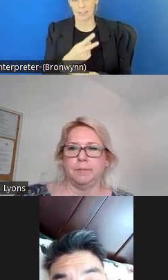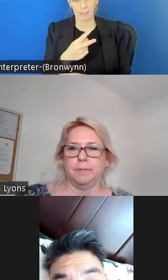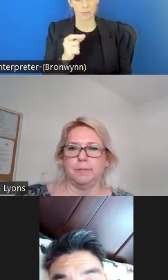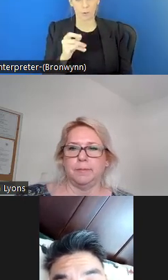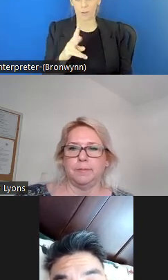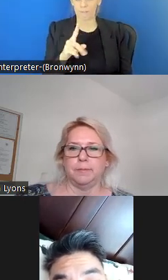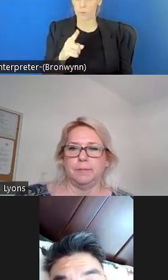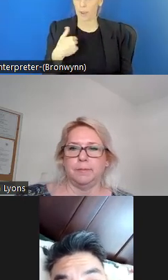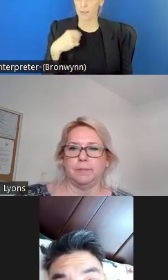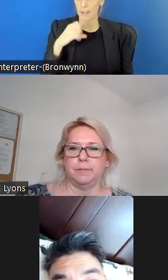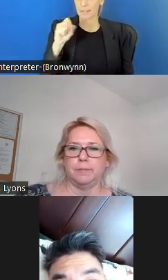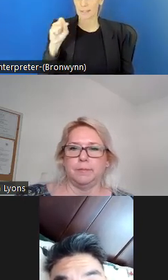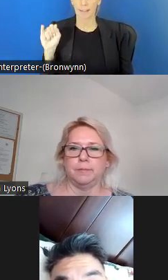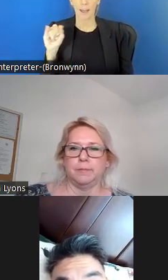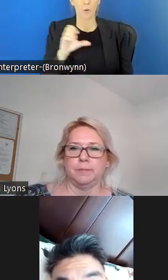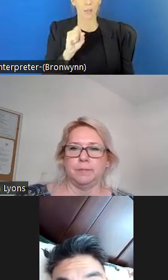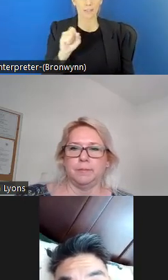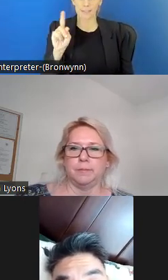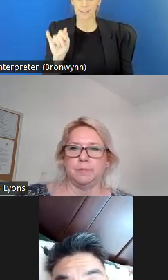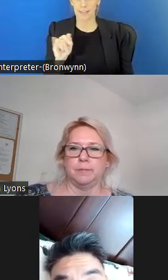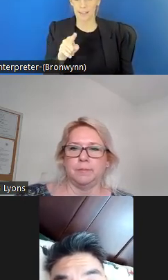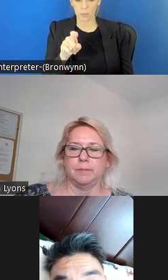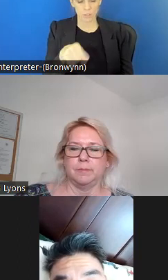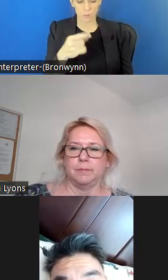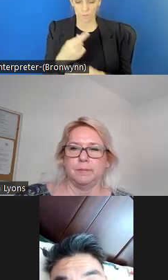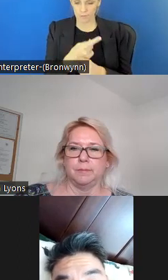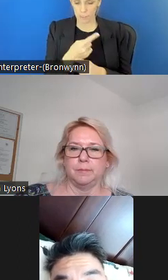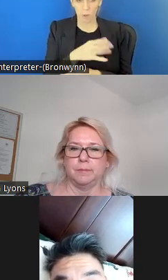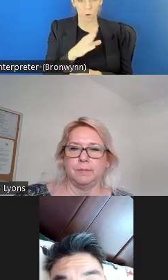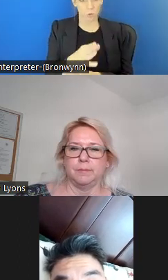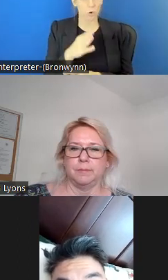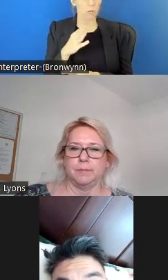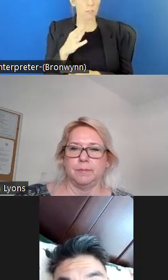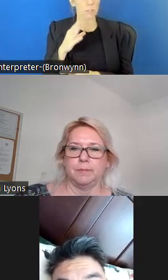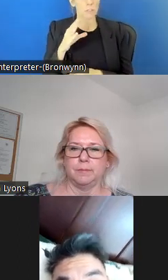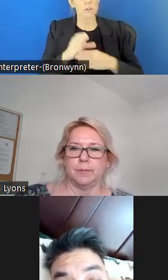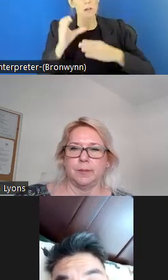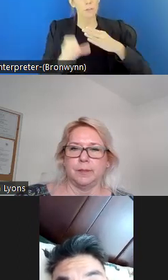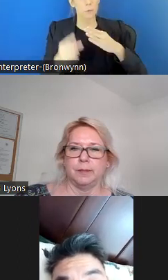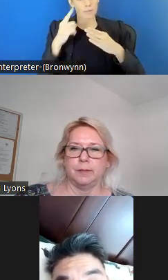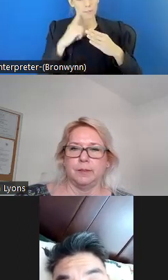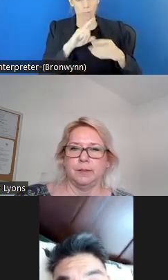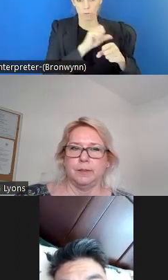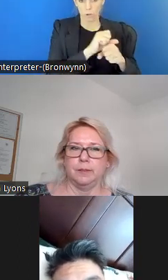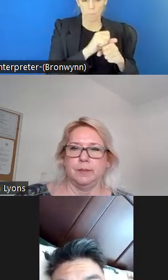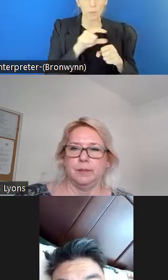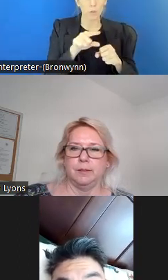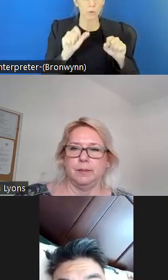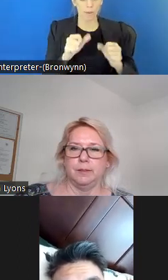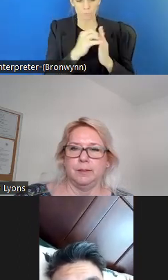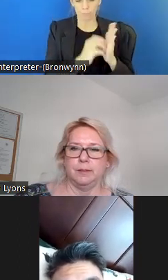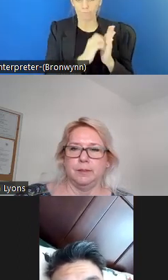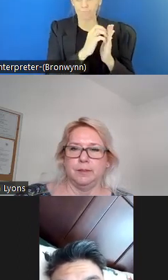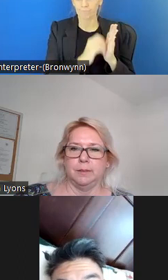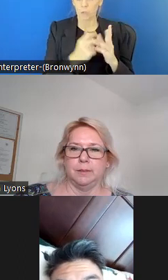the consequence of employment to their benefits can just type in their resources and it will have calculators on there specific to